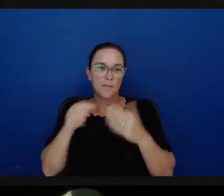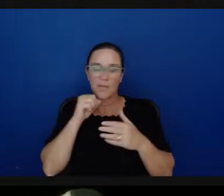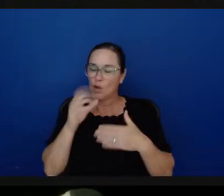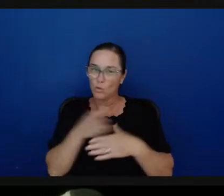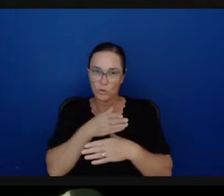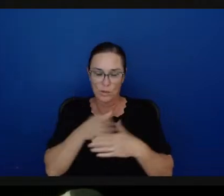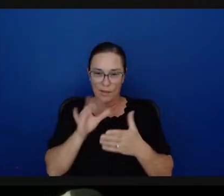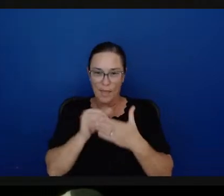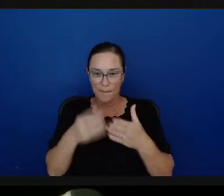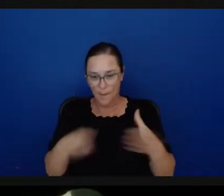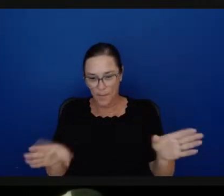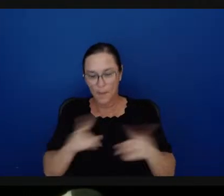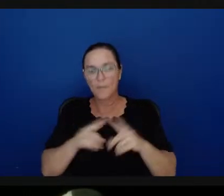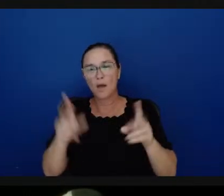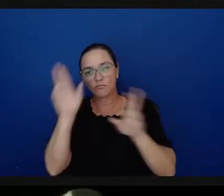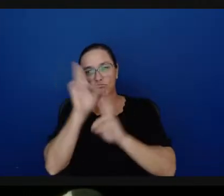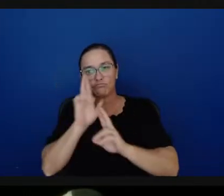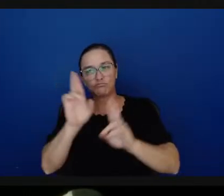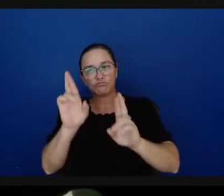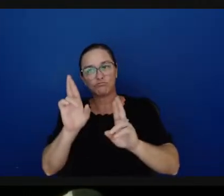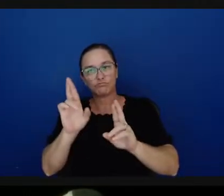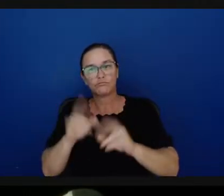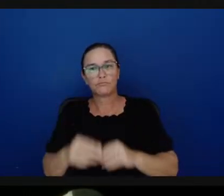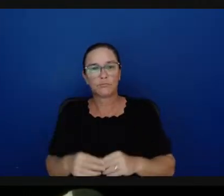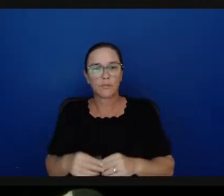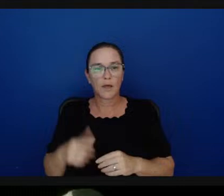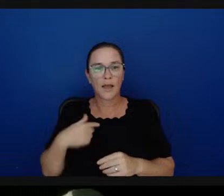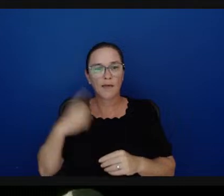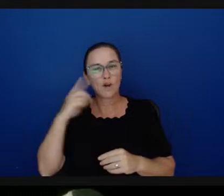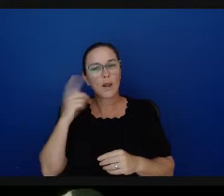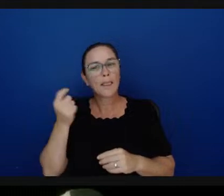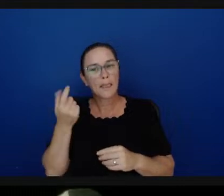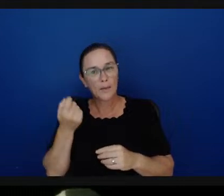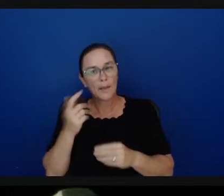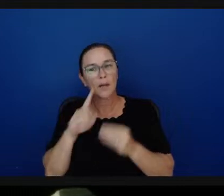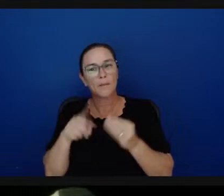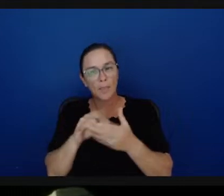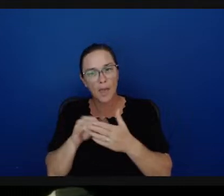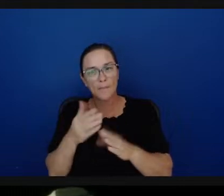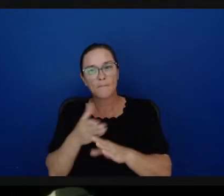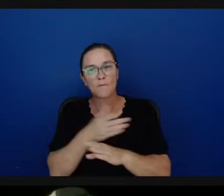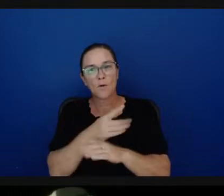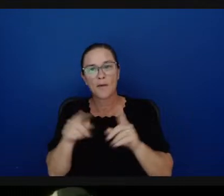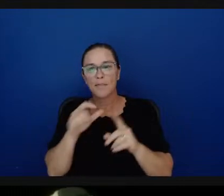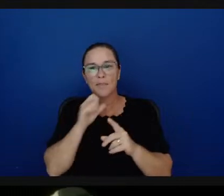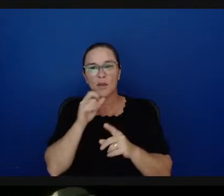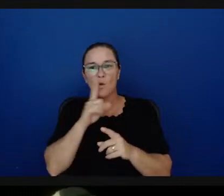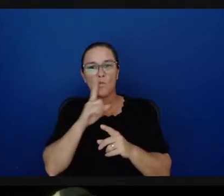are respecting that. Yeah, and have shared a little bit about that in the past, but they don't really highlight it too much.